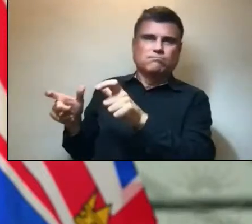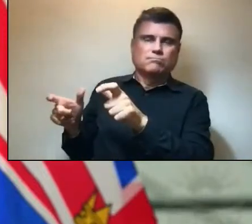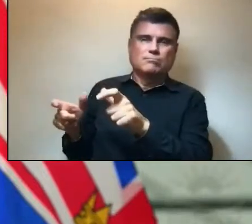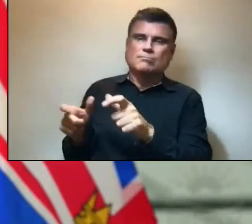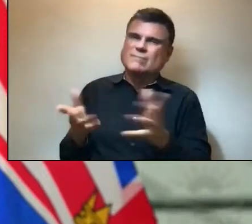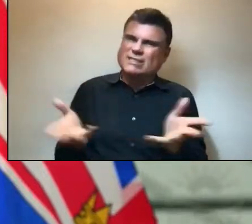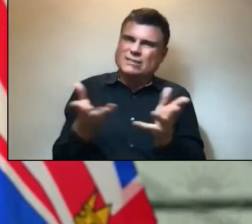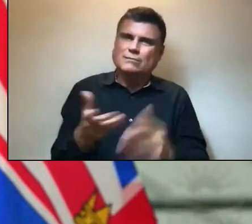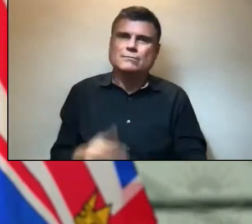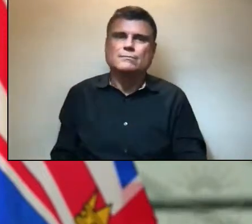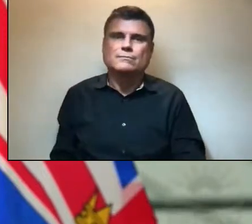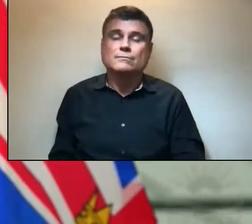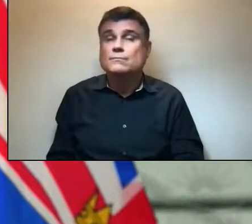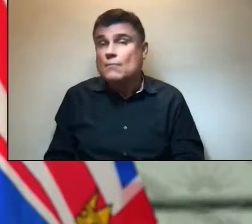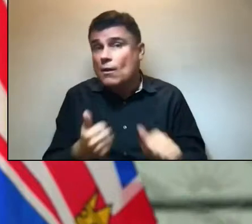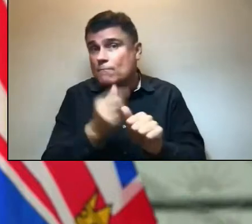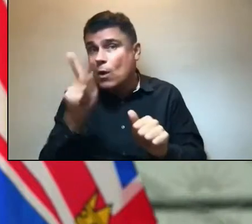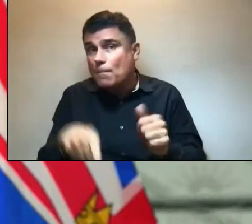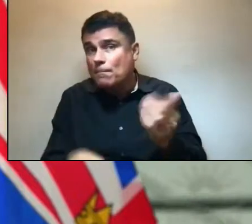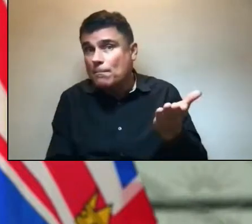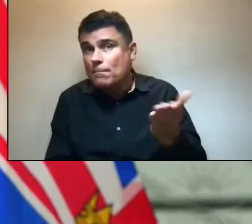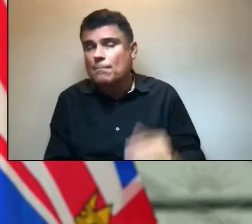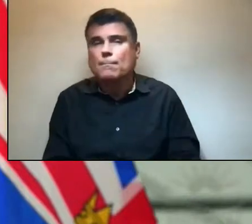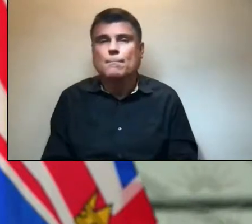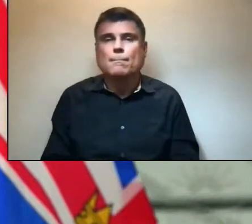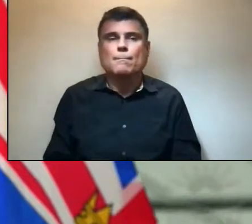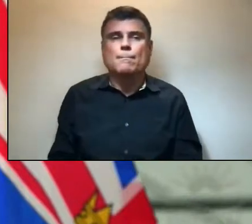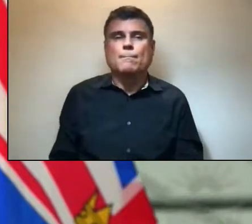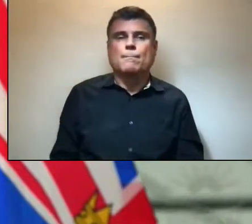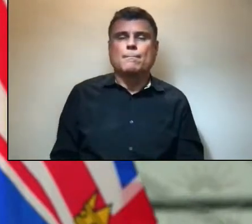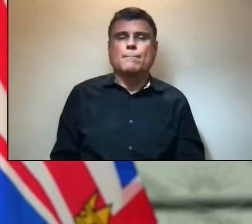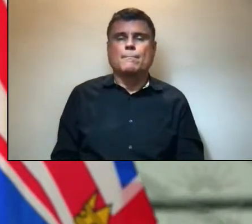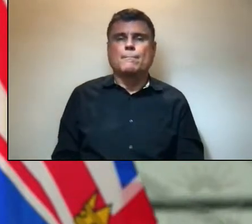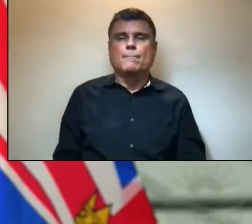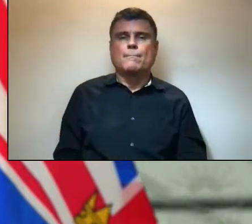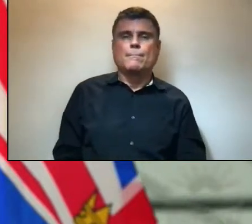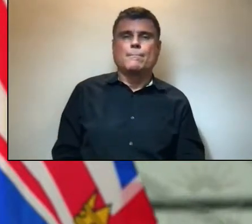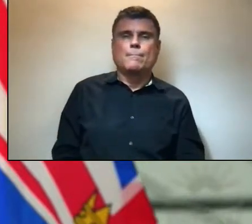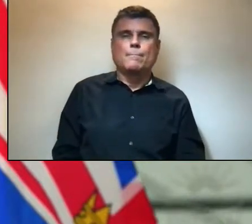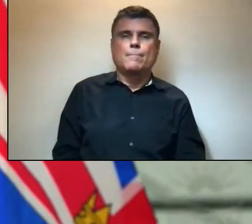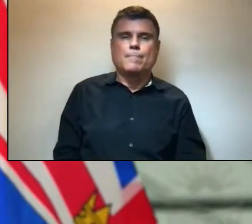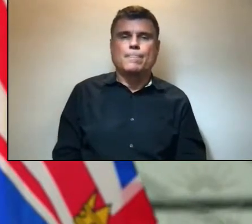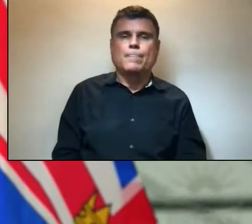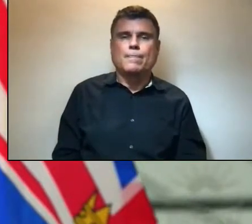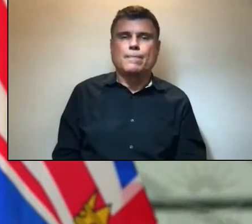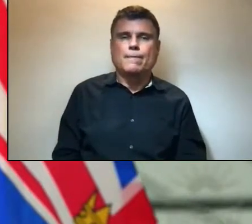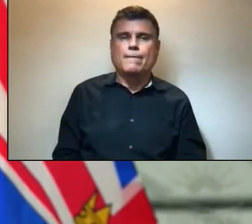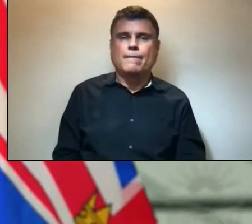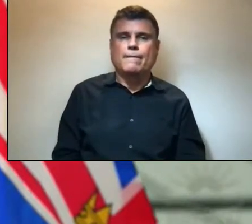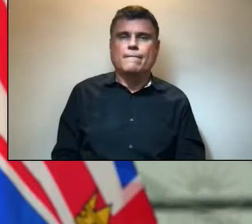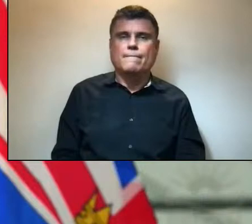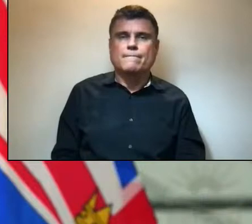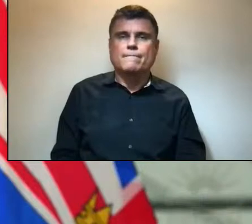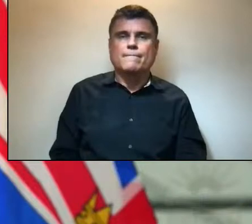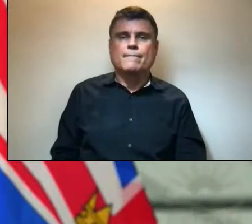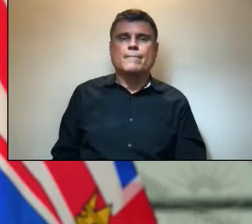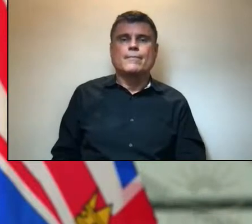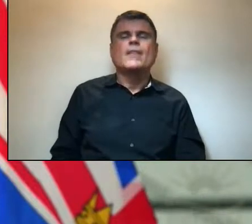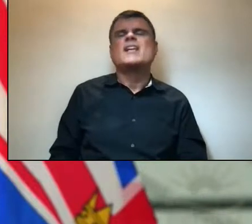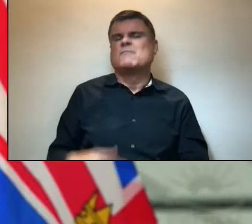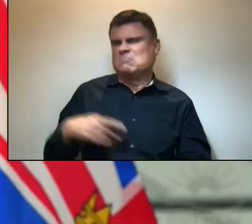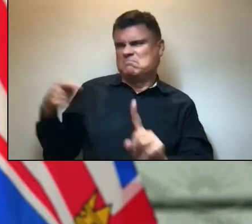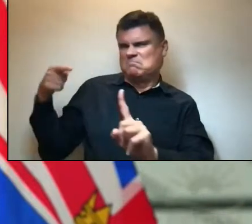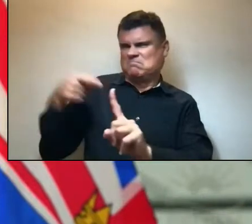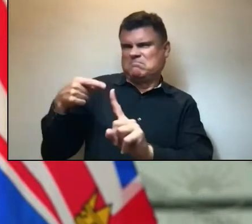Vinder, do you have a follow-up? I do. So just back to the rapid test, because I know there's a lot of confusion because